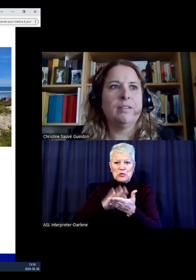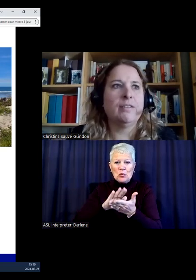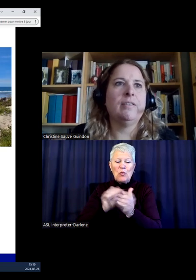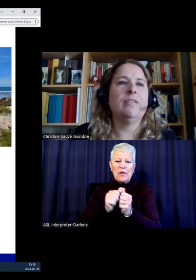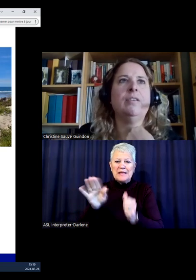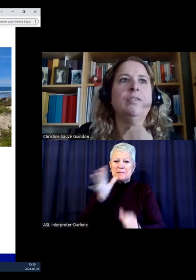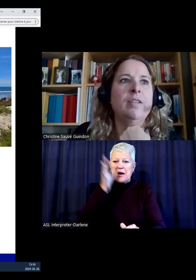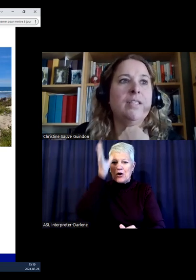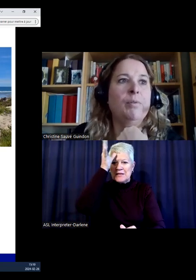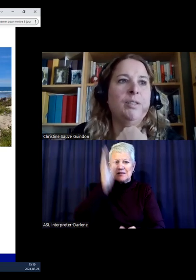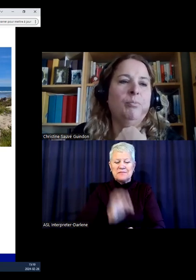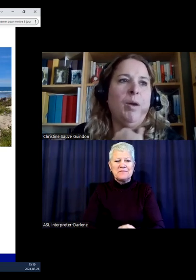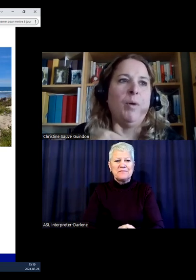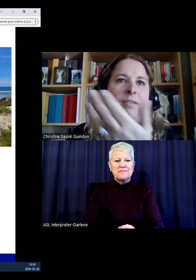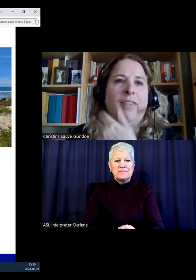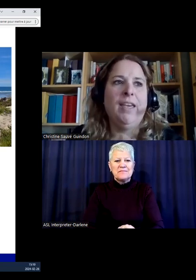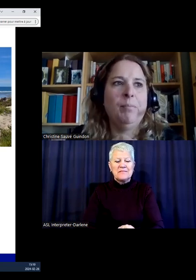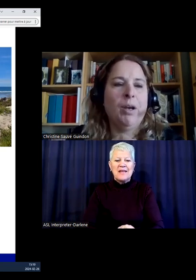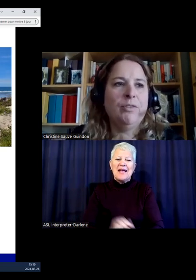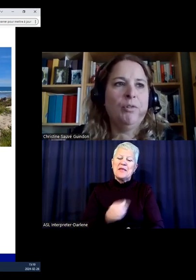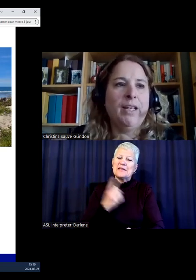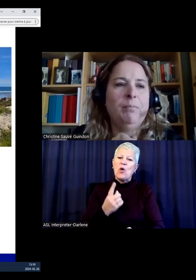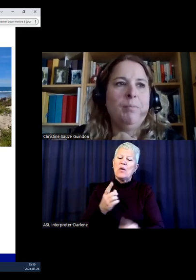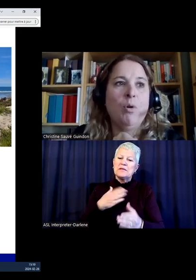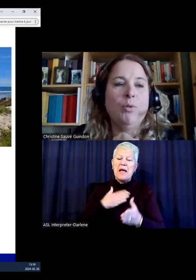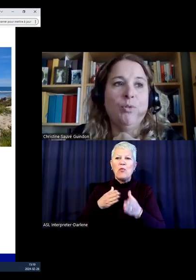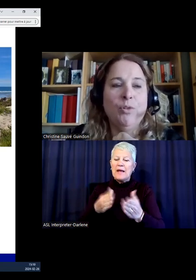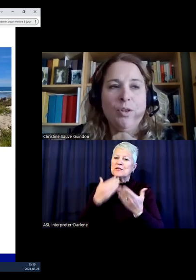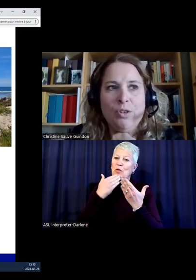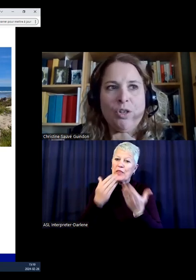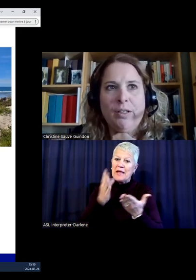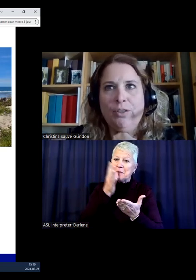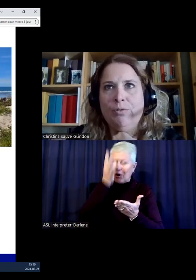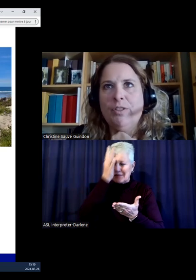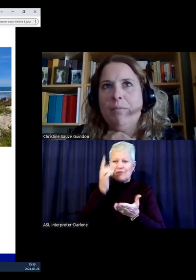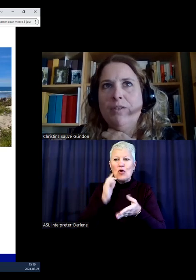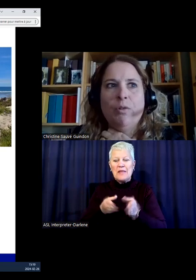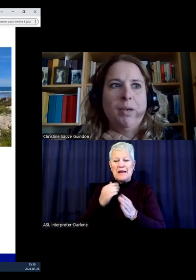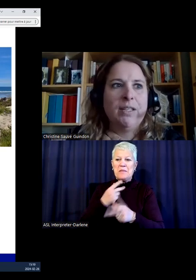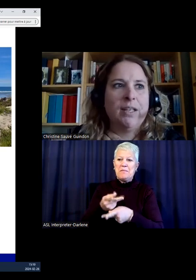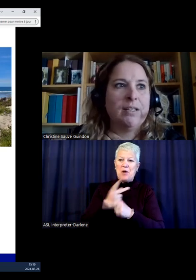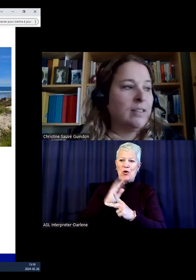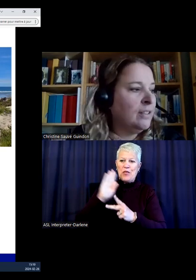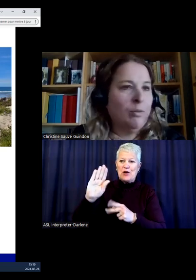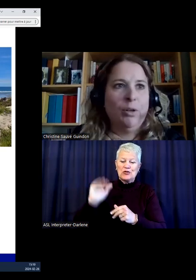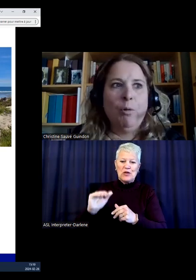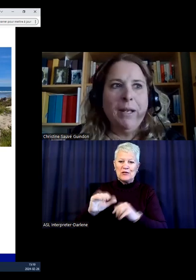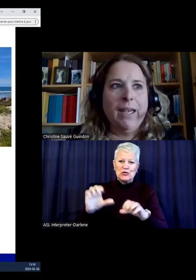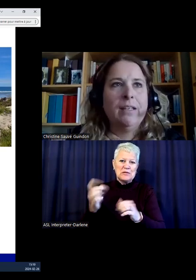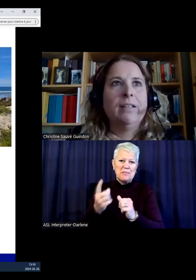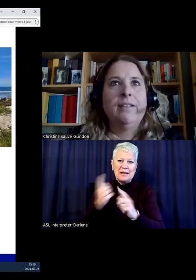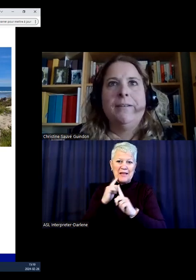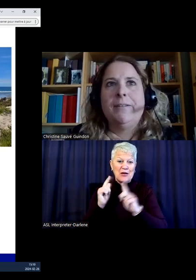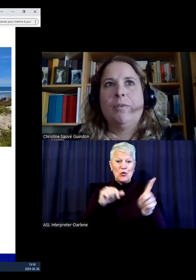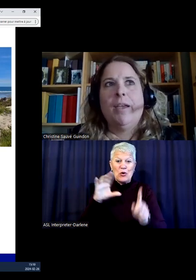parents. And it's always my way of thanking parents for letting me borrow their child to do something so amazing as go to